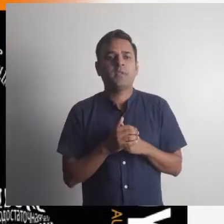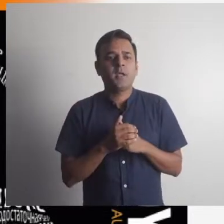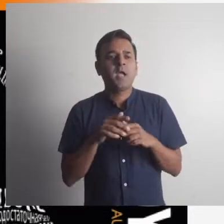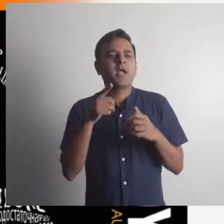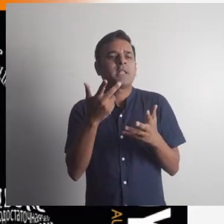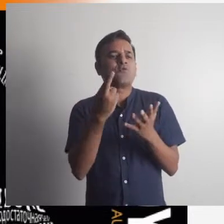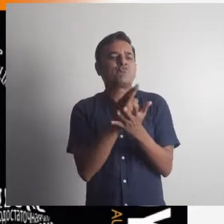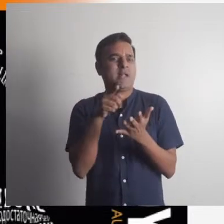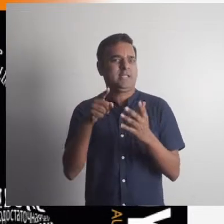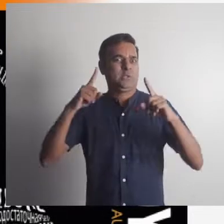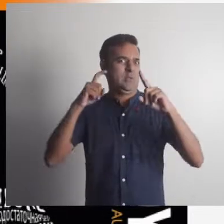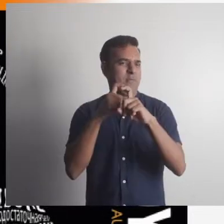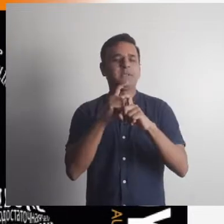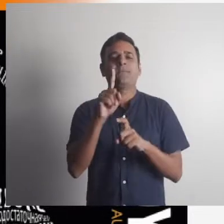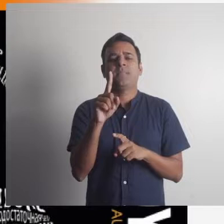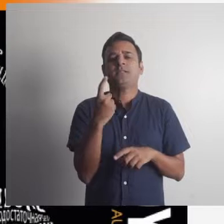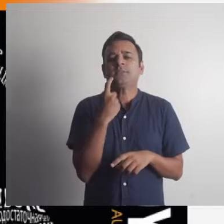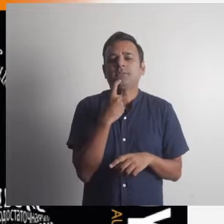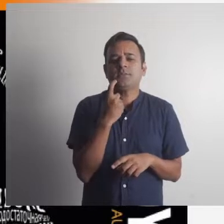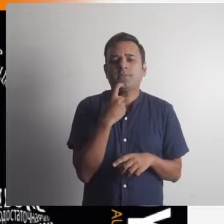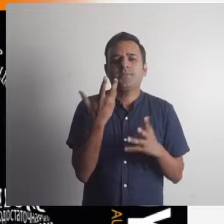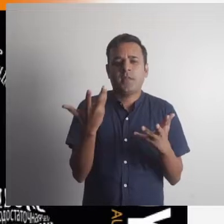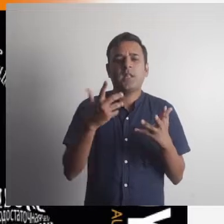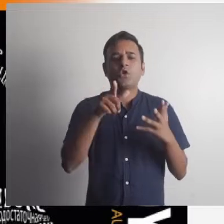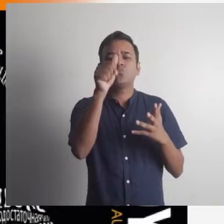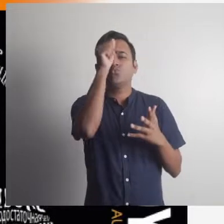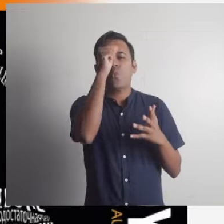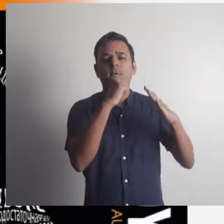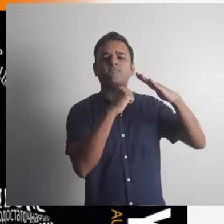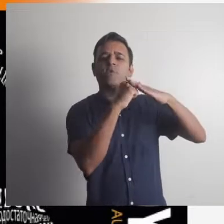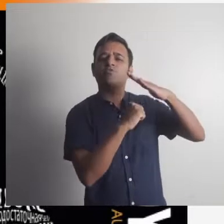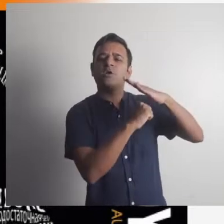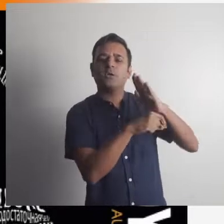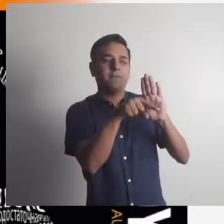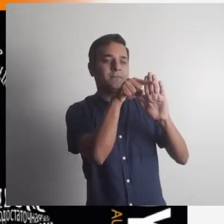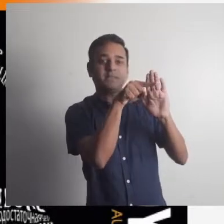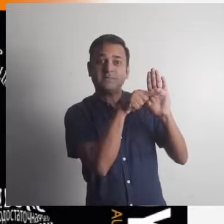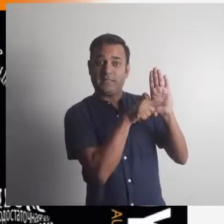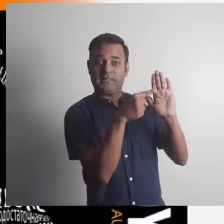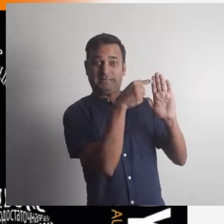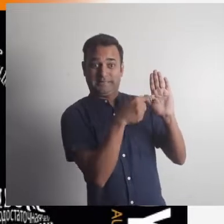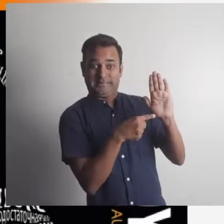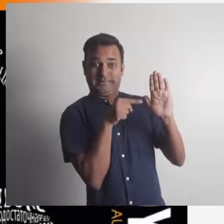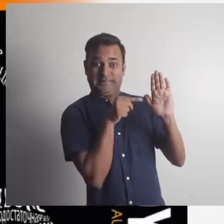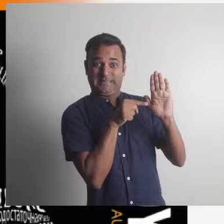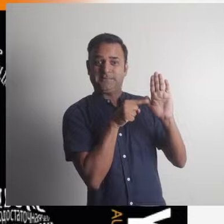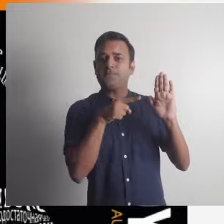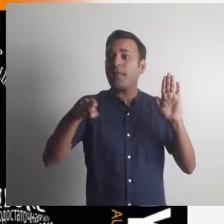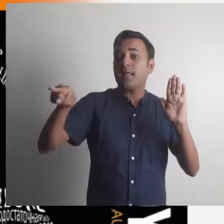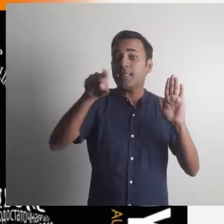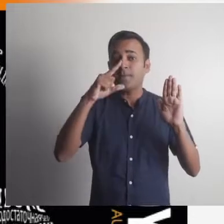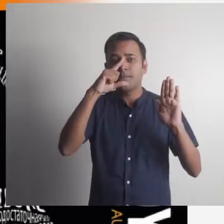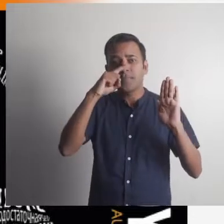simple, foundational principles, which is how can we expect people to access all of their human rights if they're